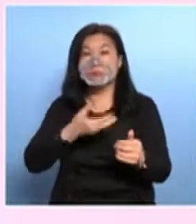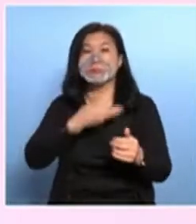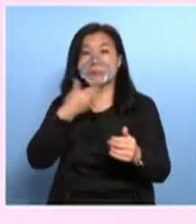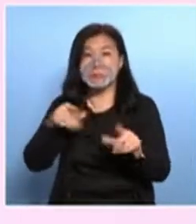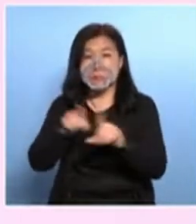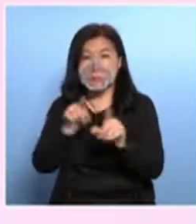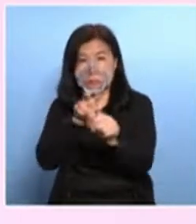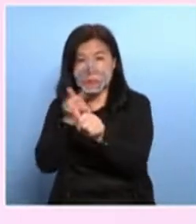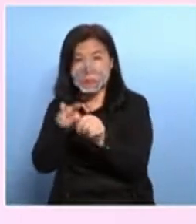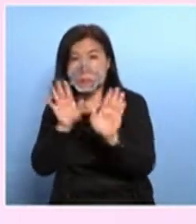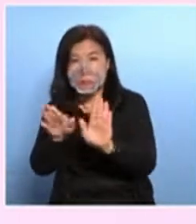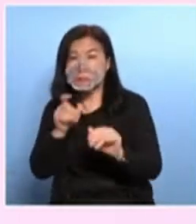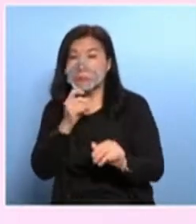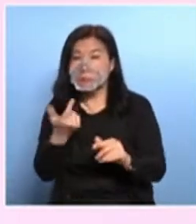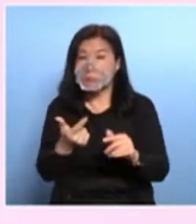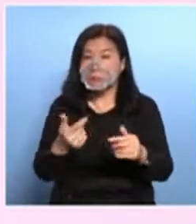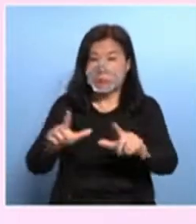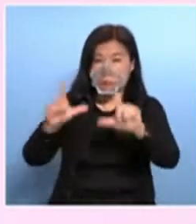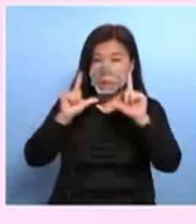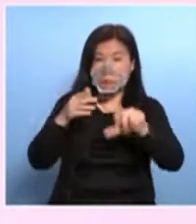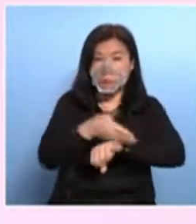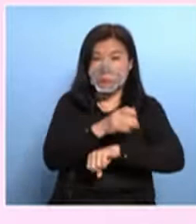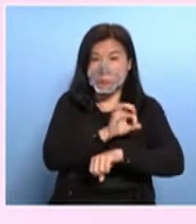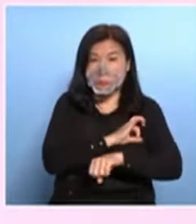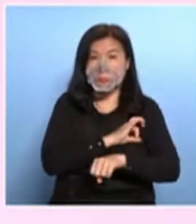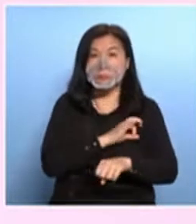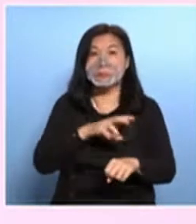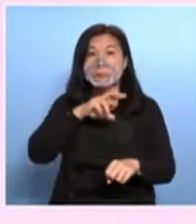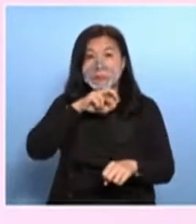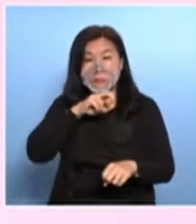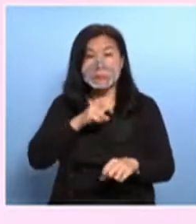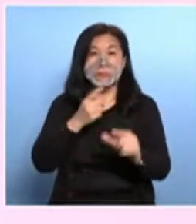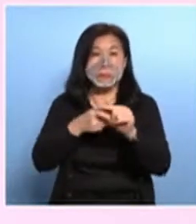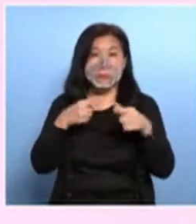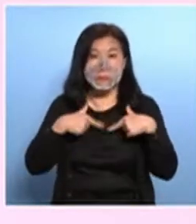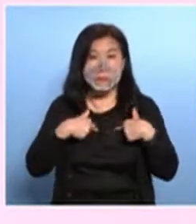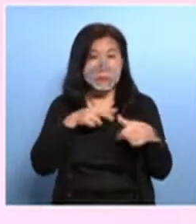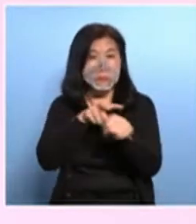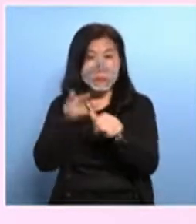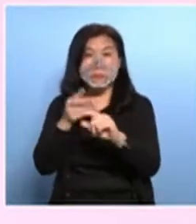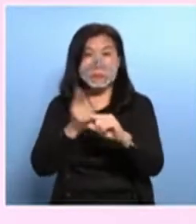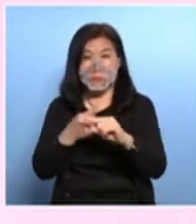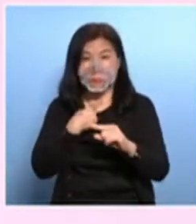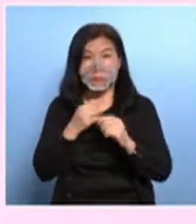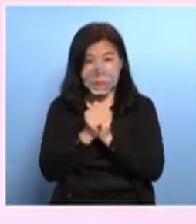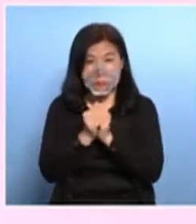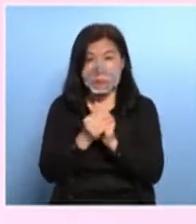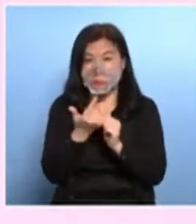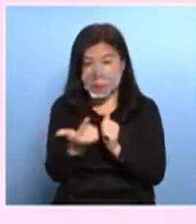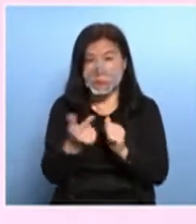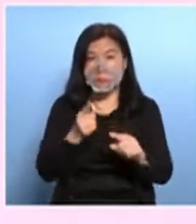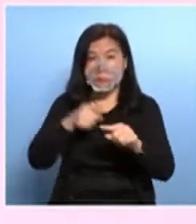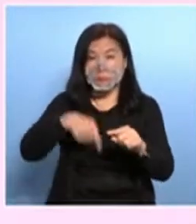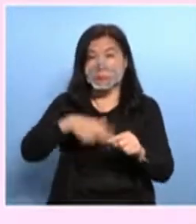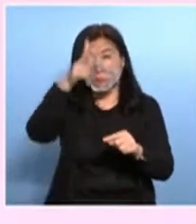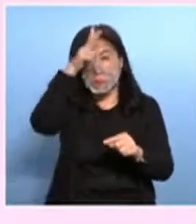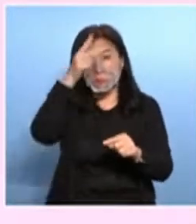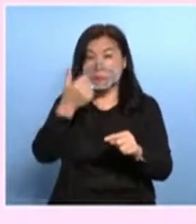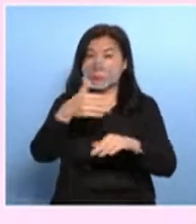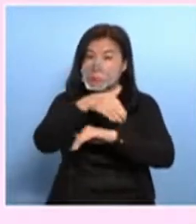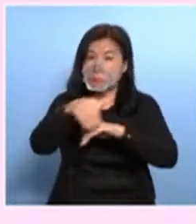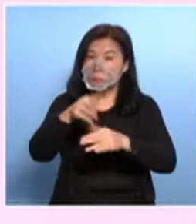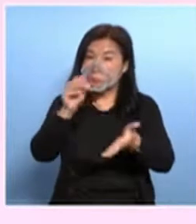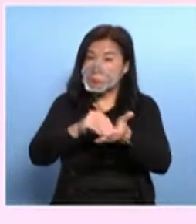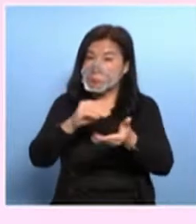day child care services at home as a way to foster the spirit of mutual help in the community. To better meet the keen